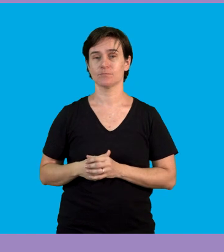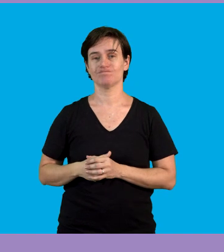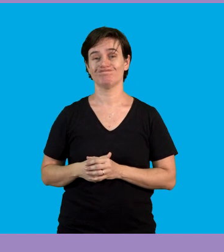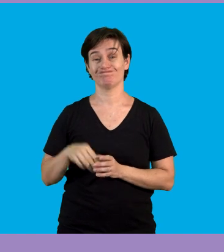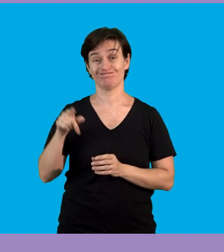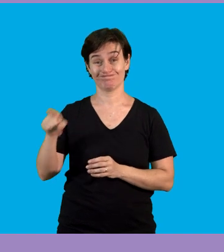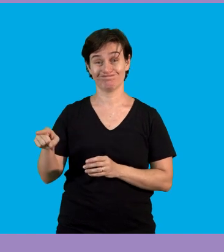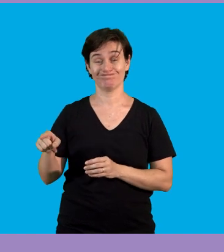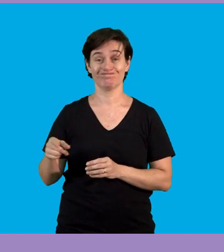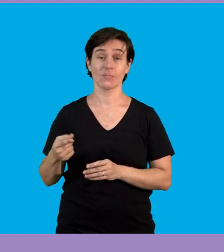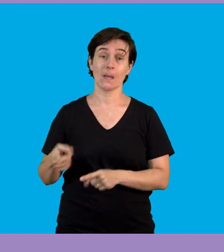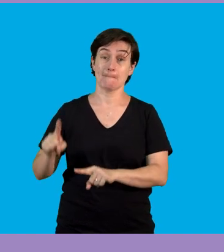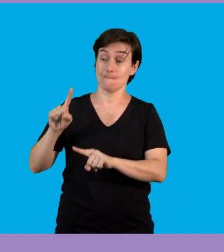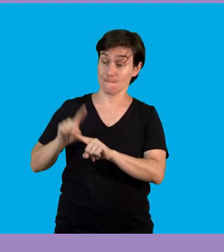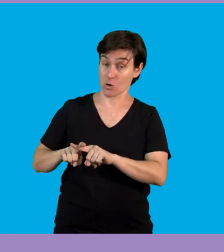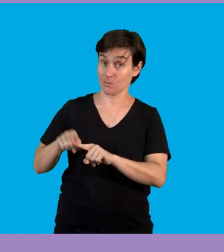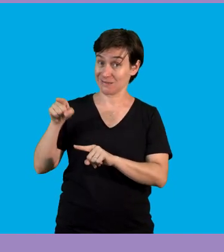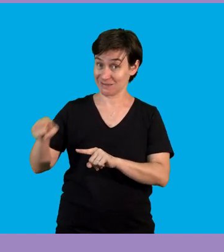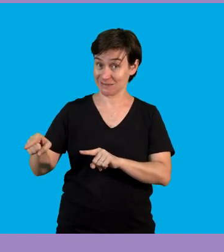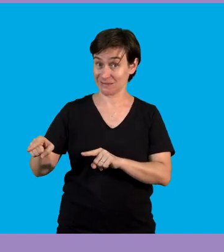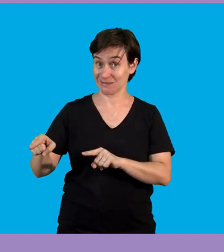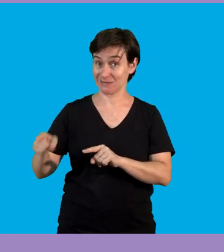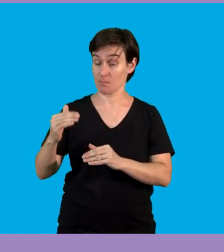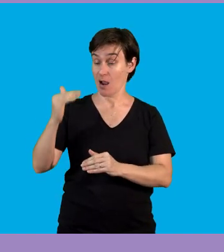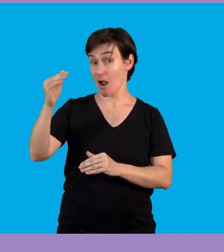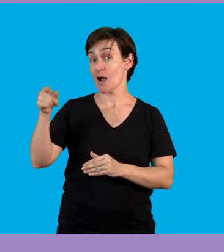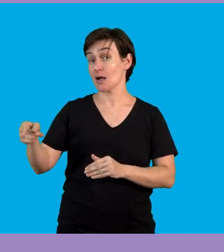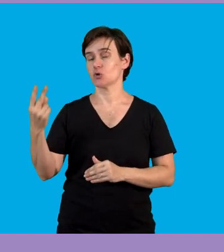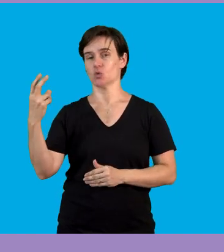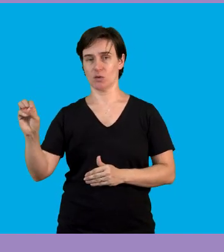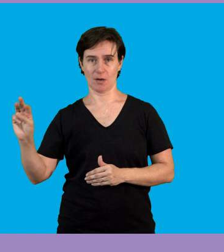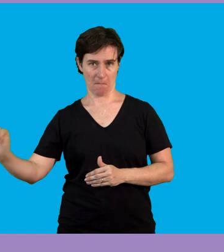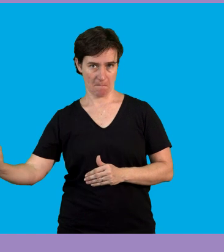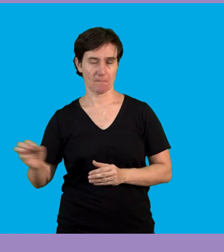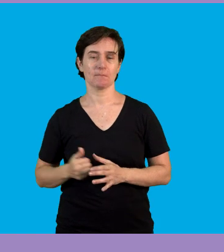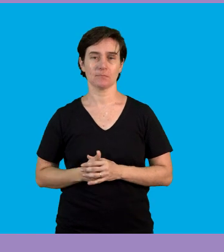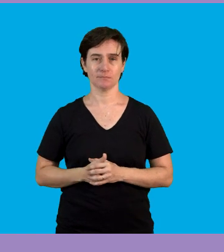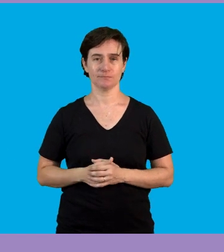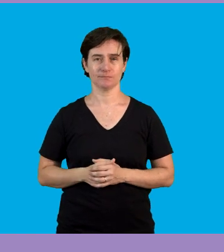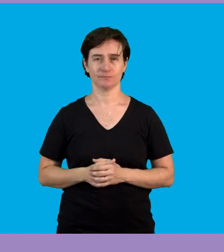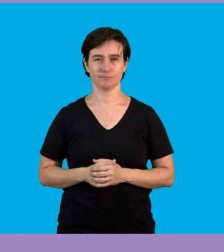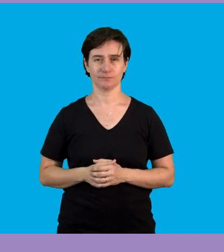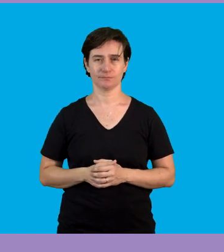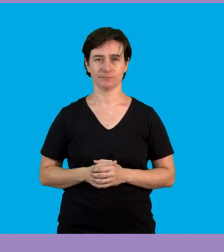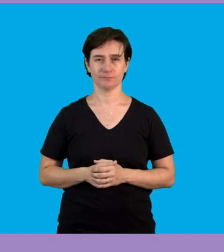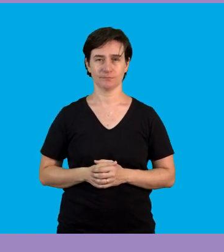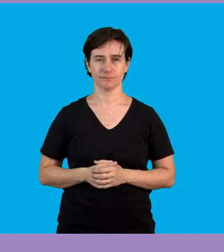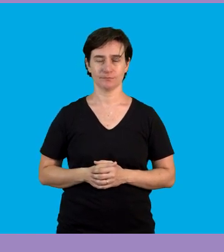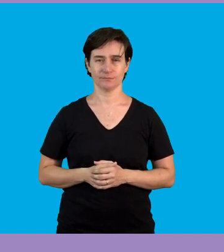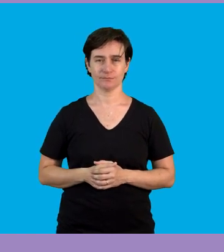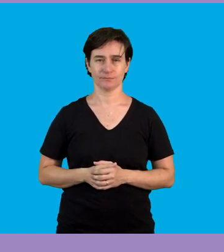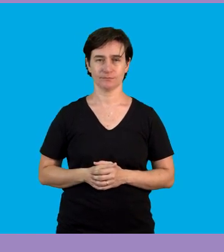going to square that radius, and then we're going to multiply that by our height, which is 20 meters.